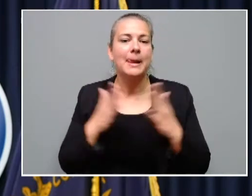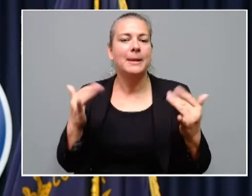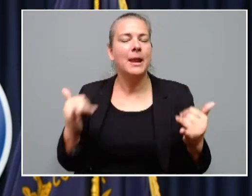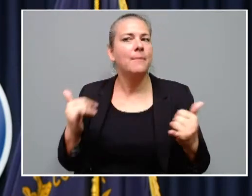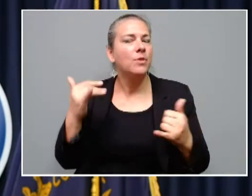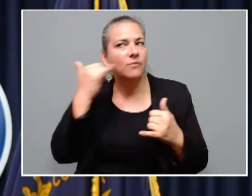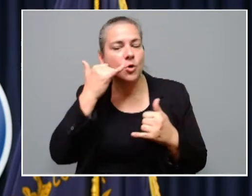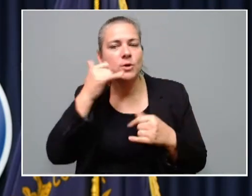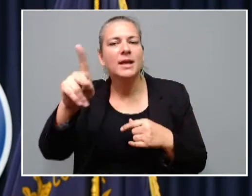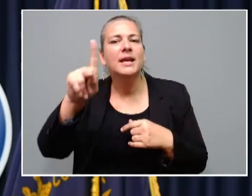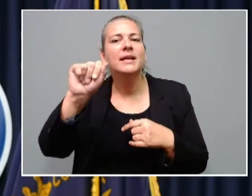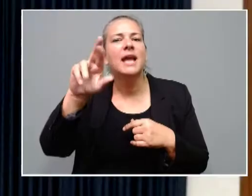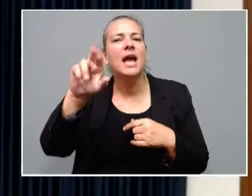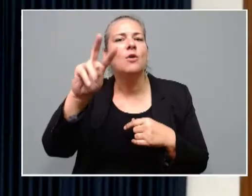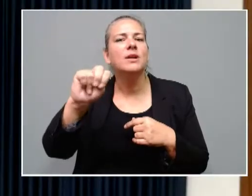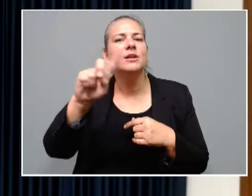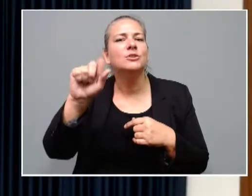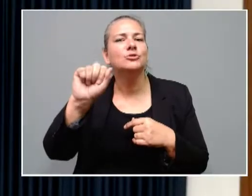Czar.